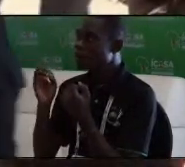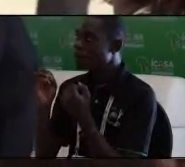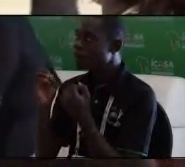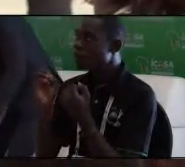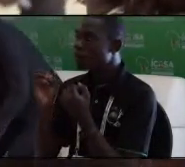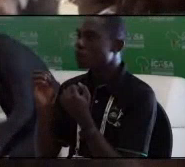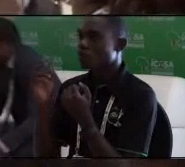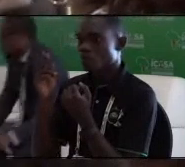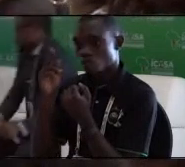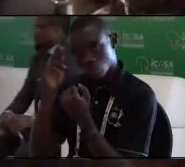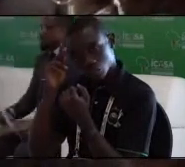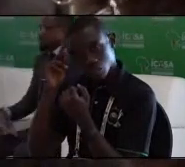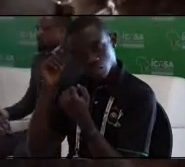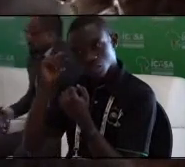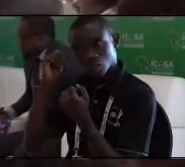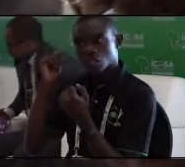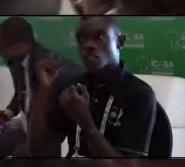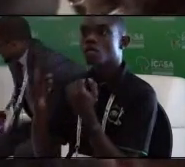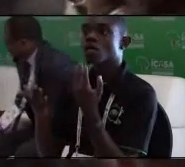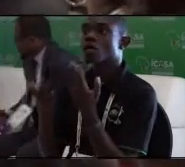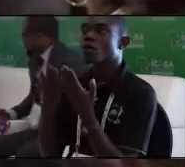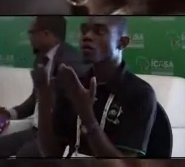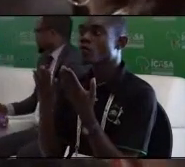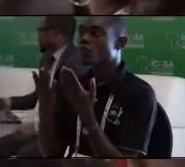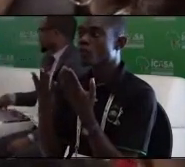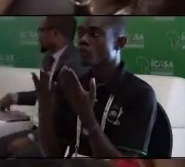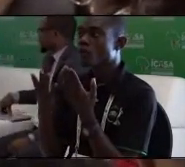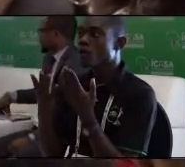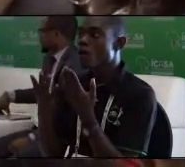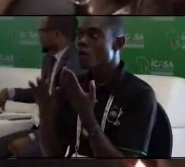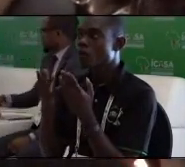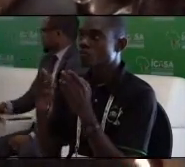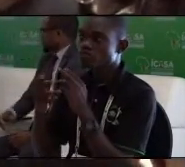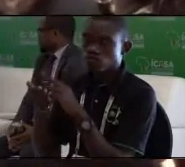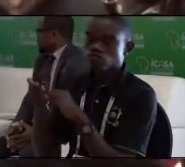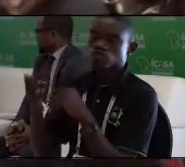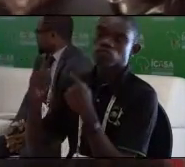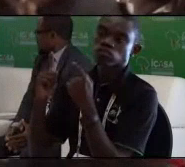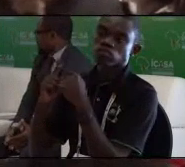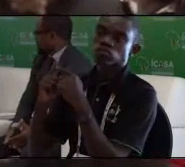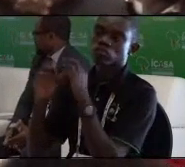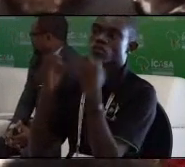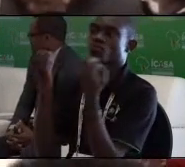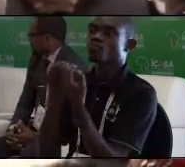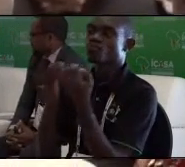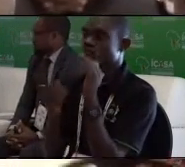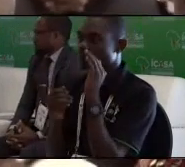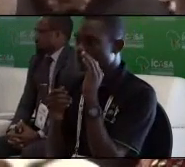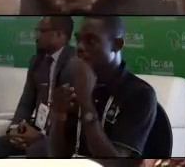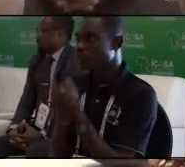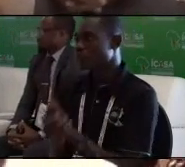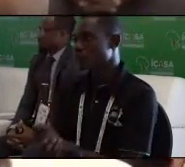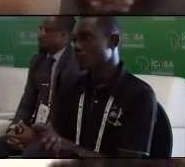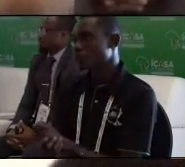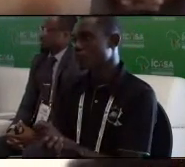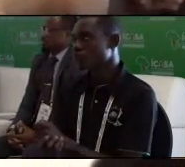in Nigeria, who is leading the PR as well for HIV prevention and testing under the Global Fund.